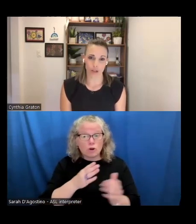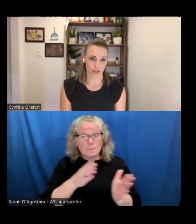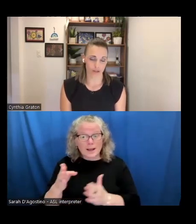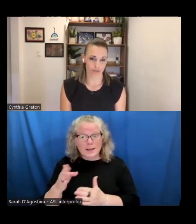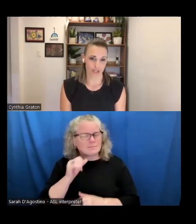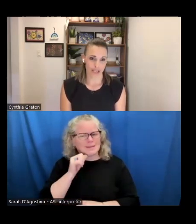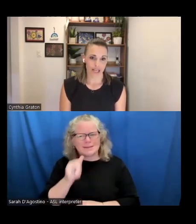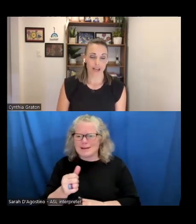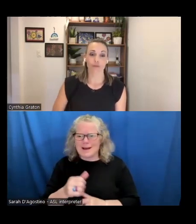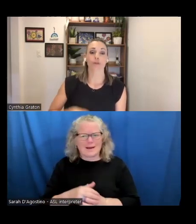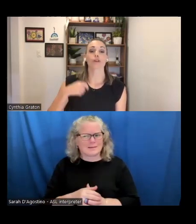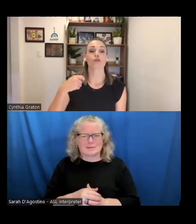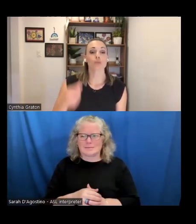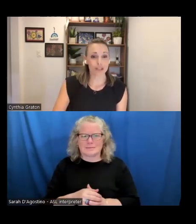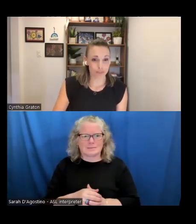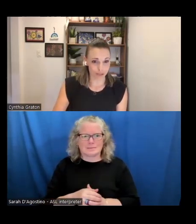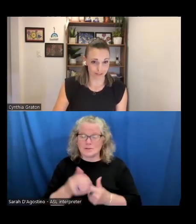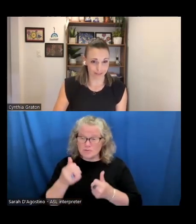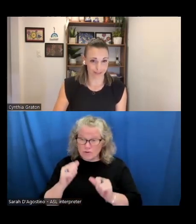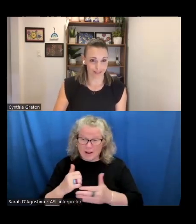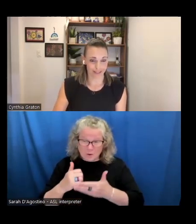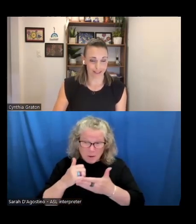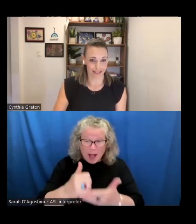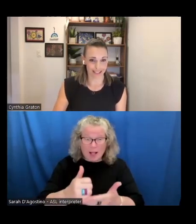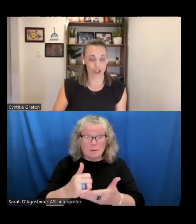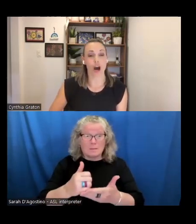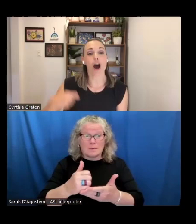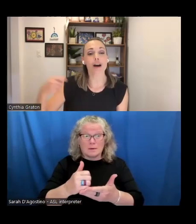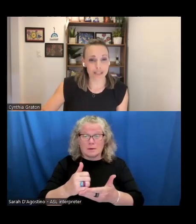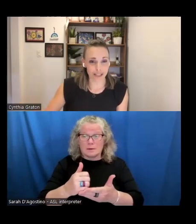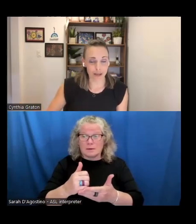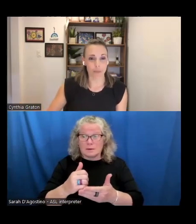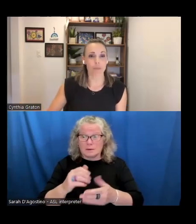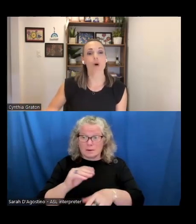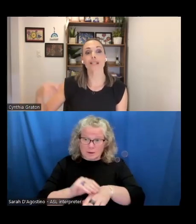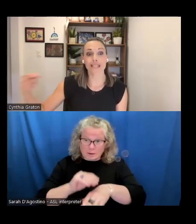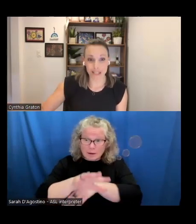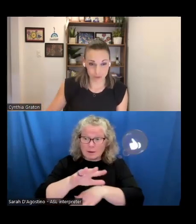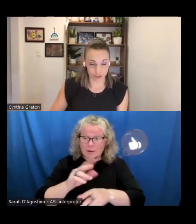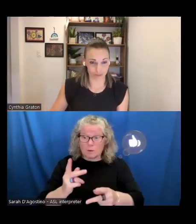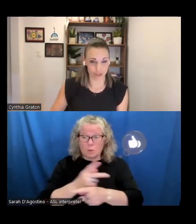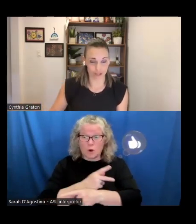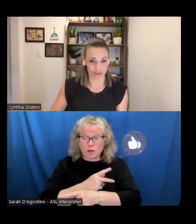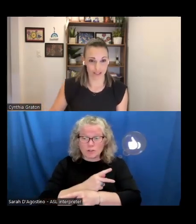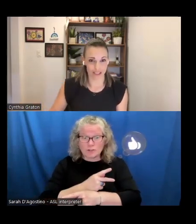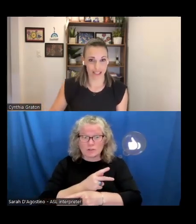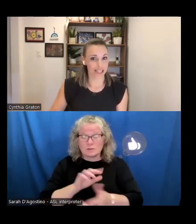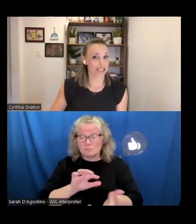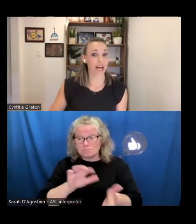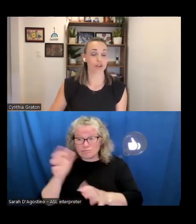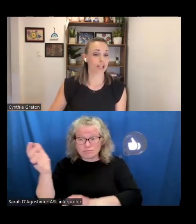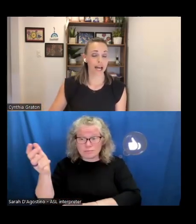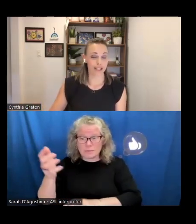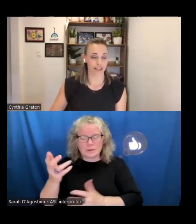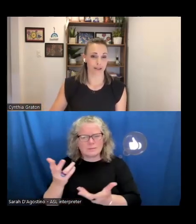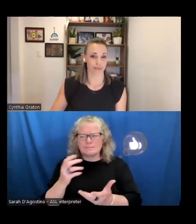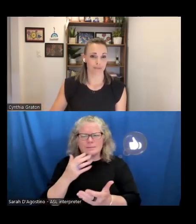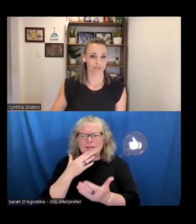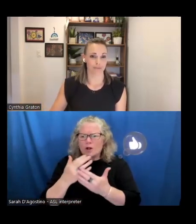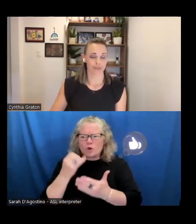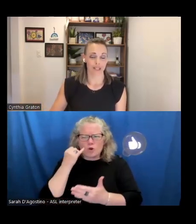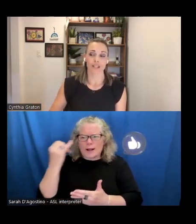things worse. If your treatment is causing more symptoms, it's not a good